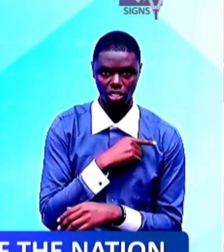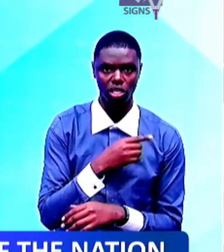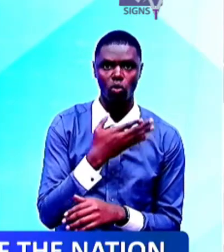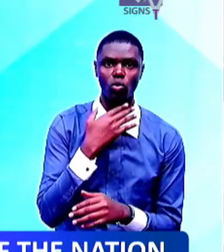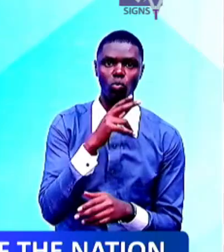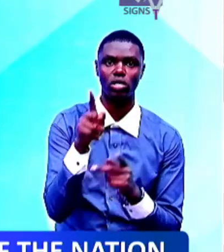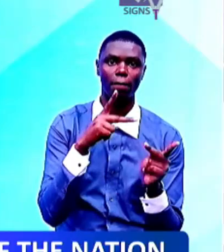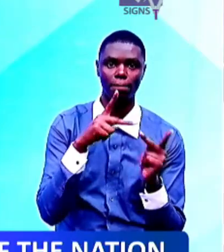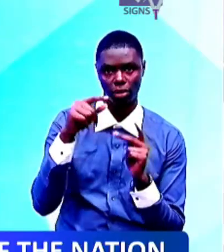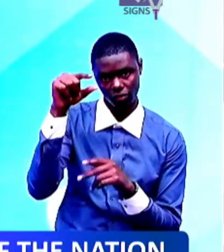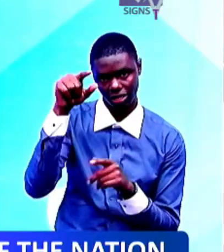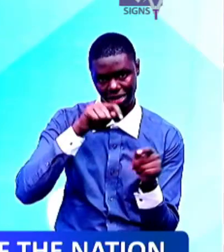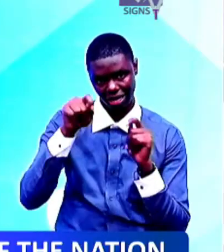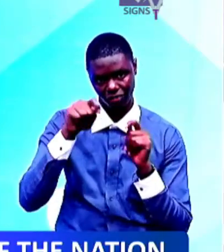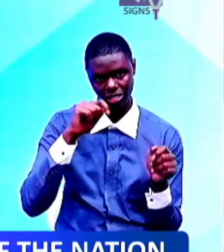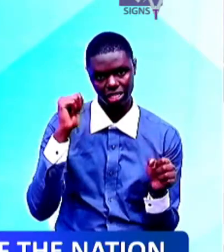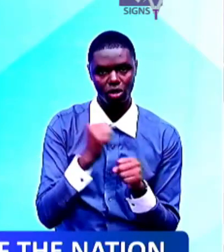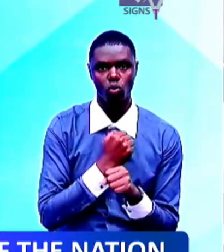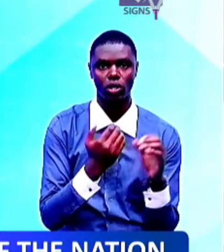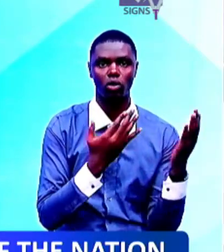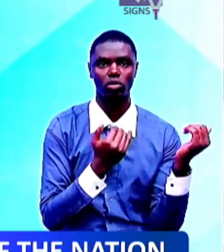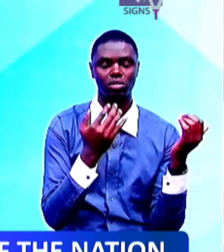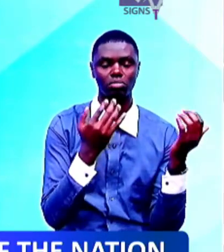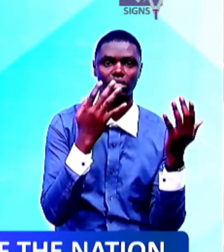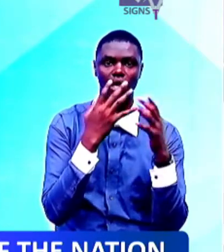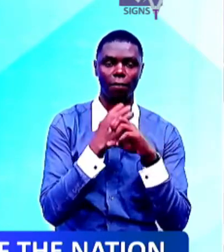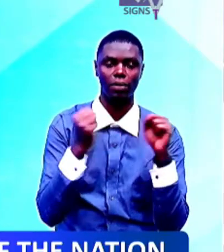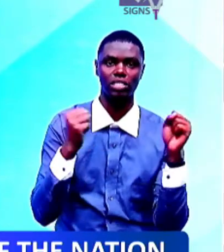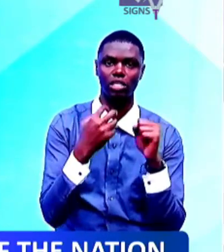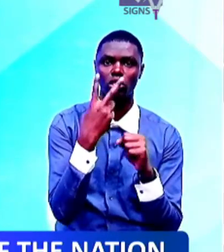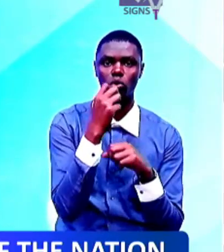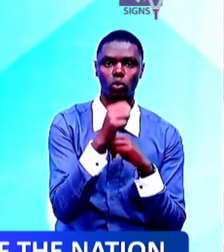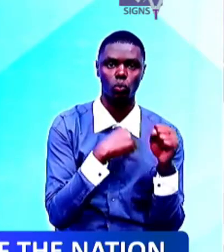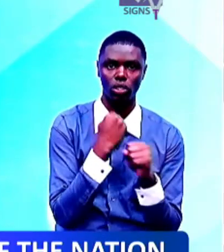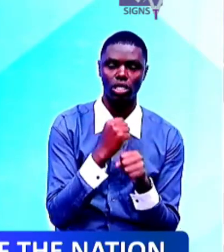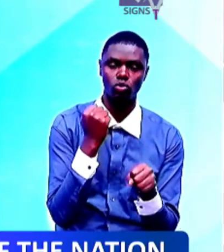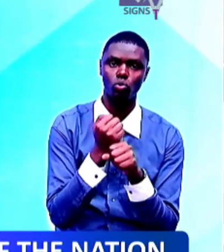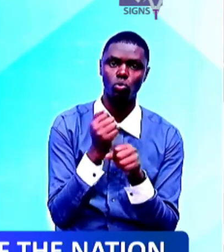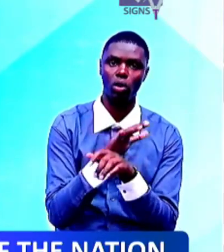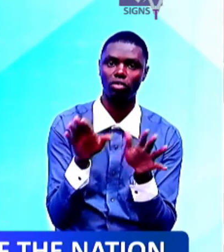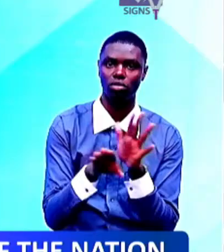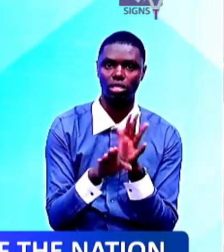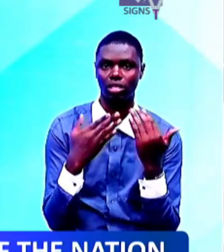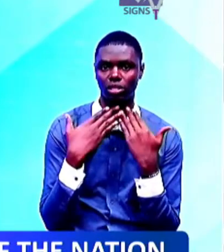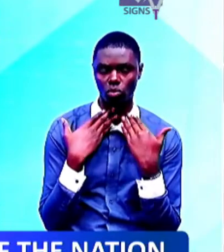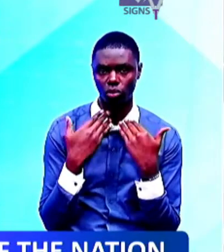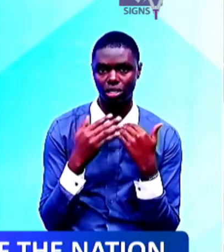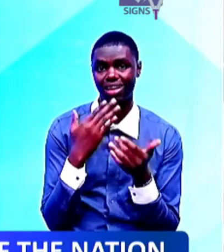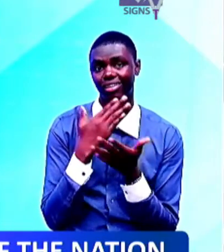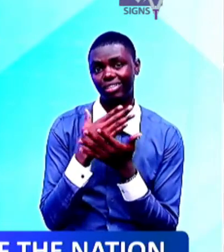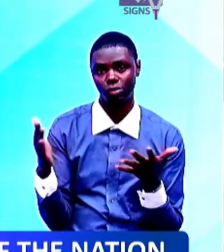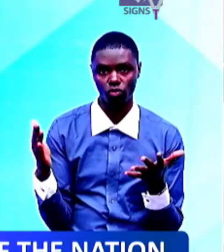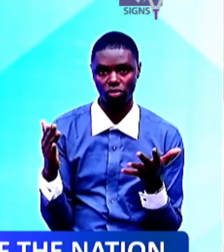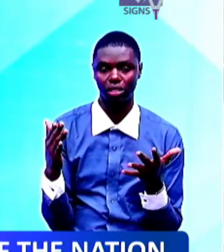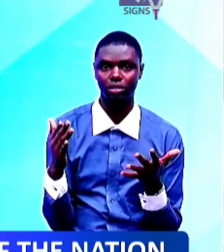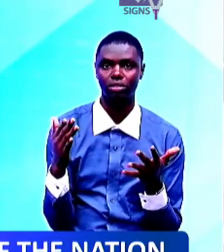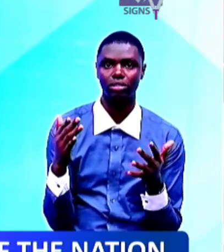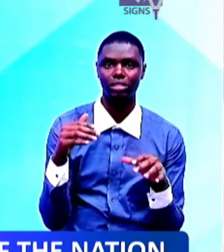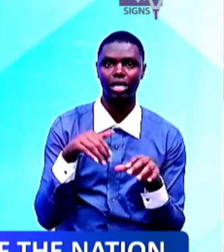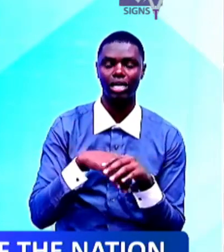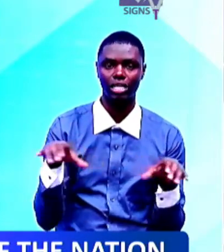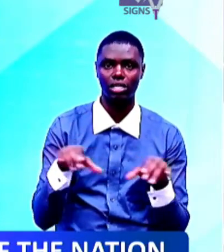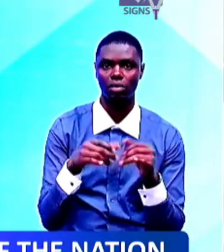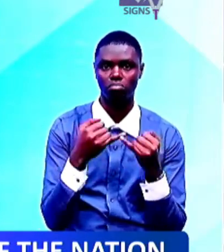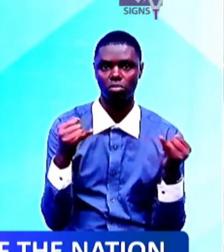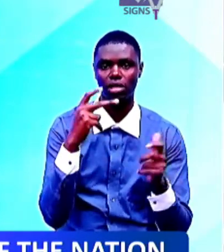want perfect governance, that we can expect a president within 2 years to do everything that we want. Some of these things are in pipeline. They